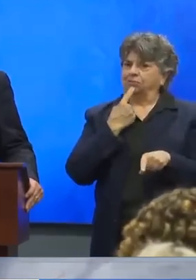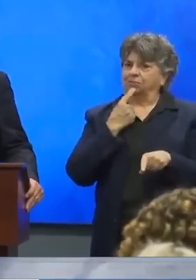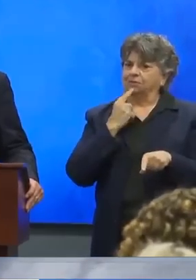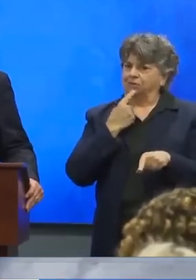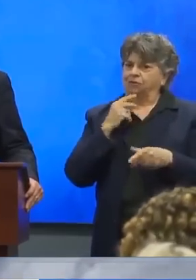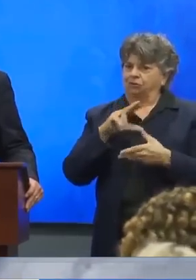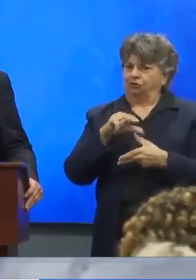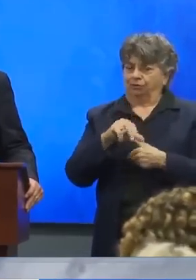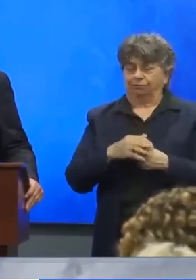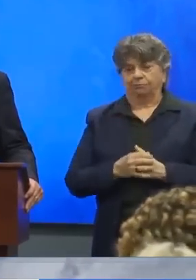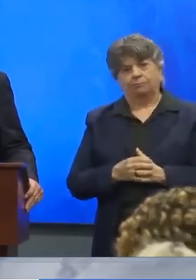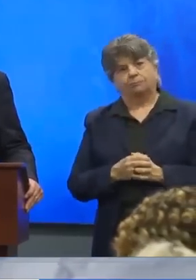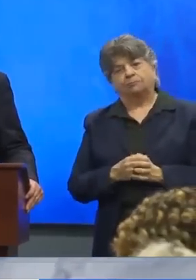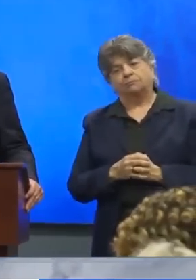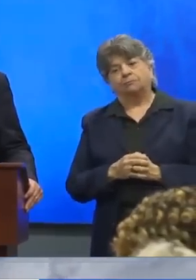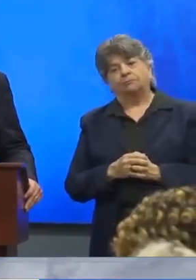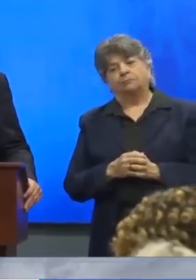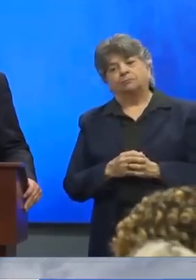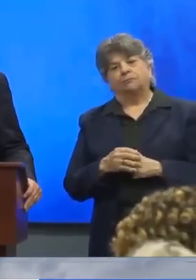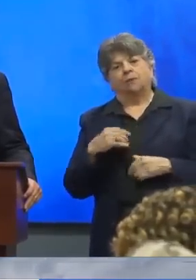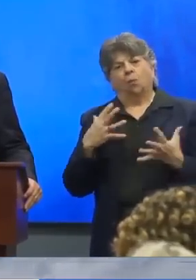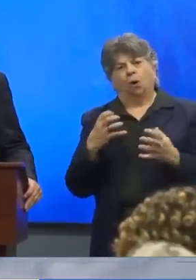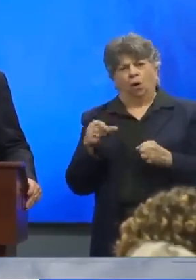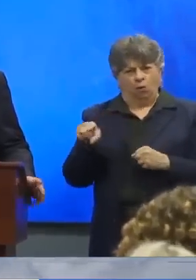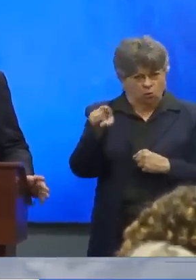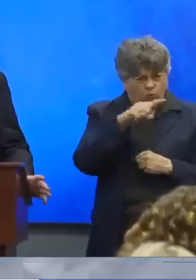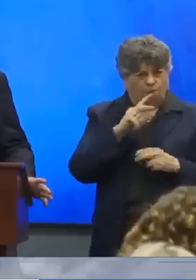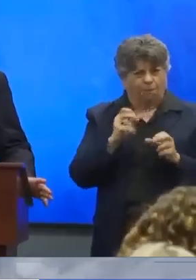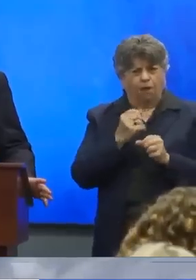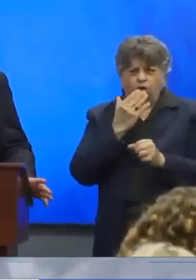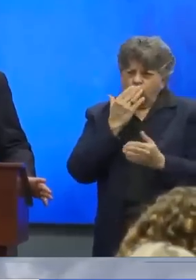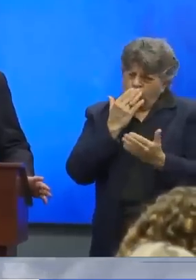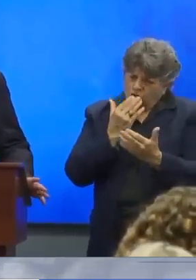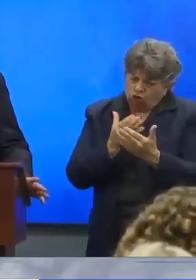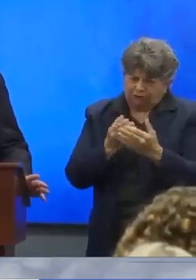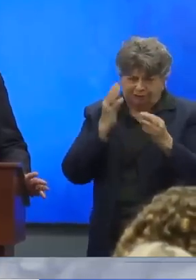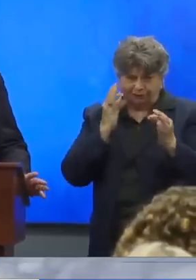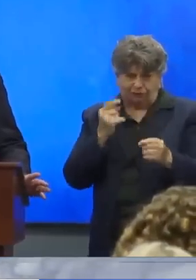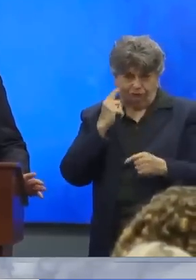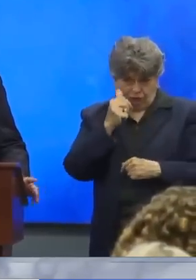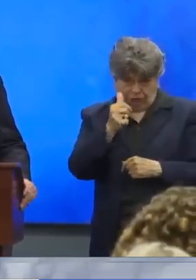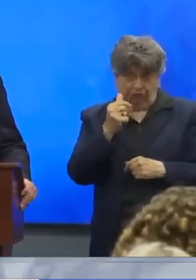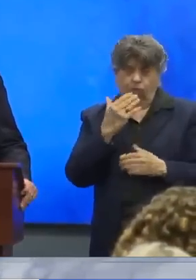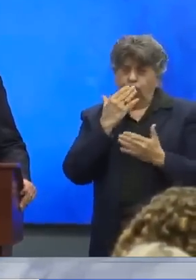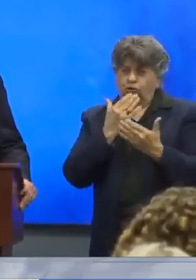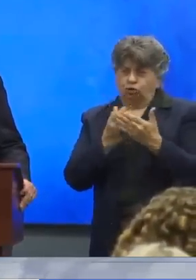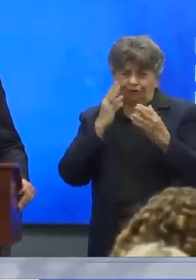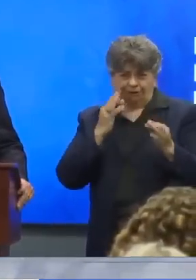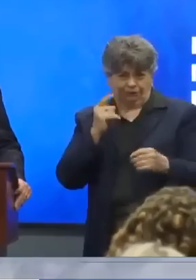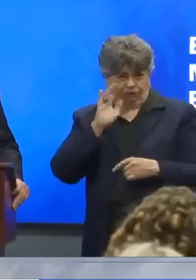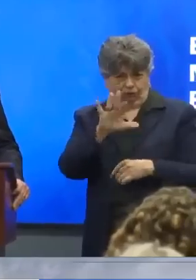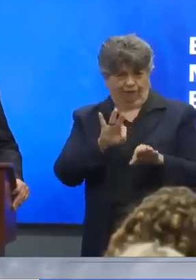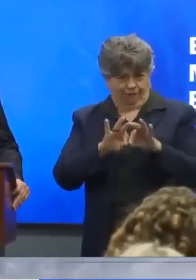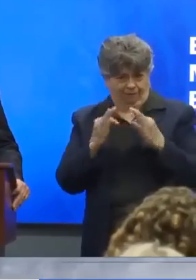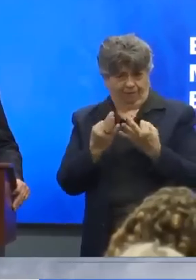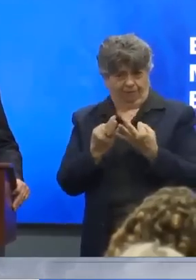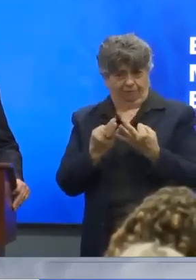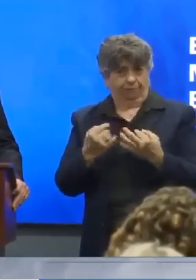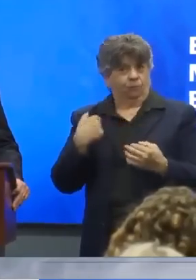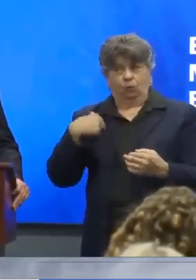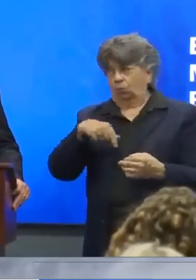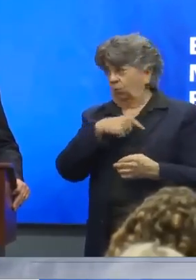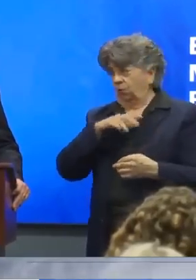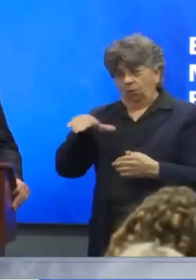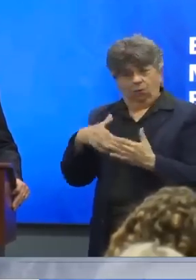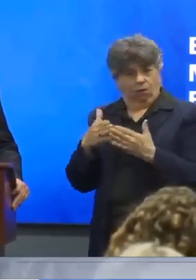to make the best decisions they can for themselves and their families. And we're going to be here on the back end to do what we do in terms